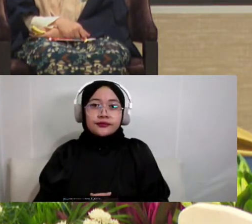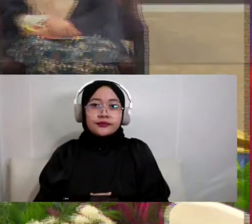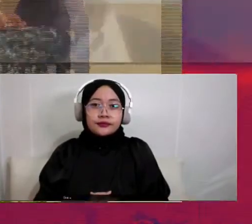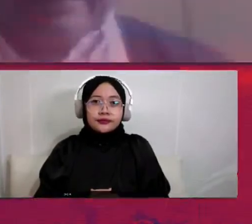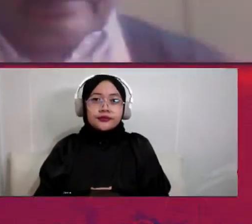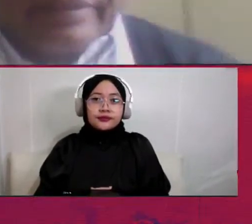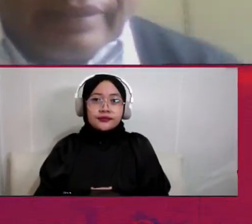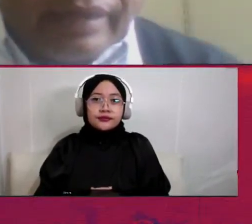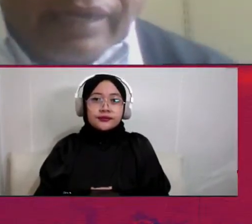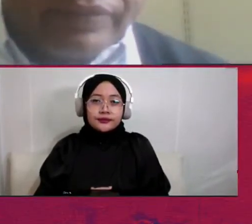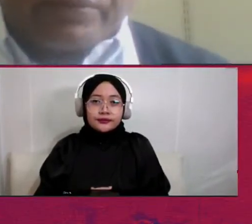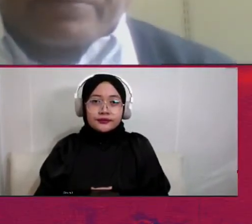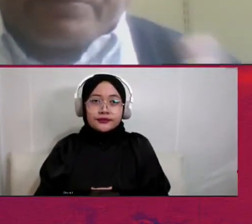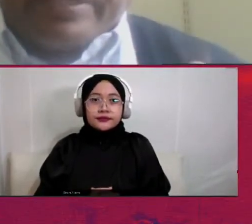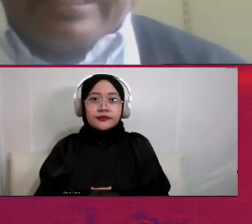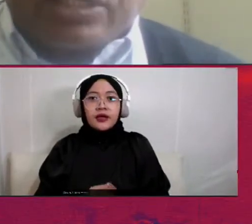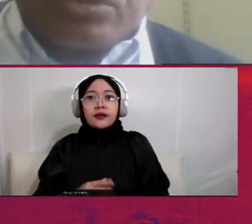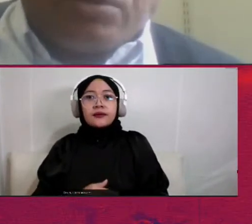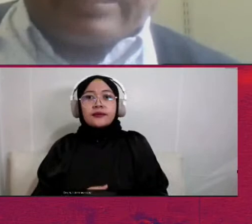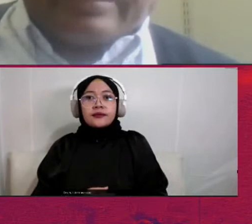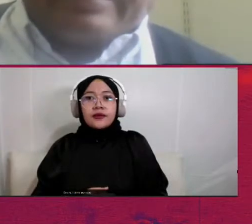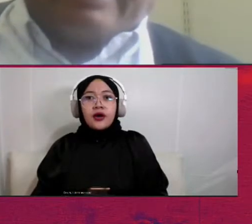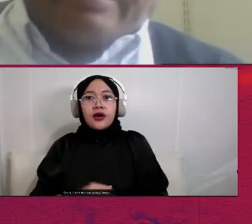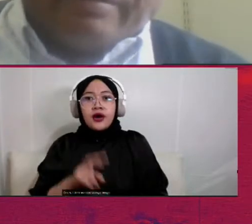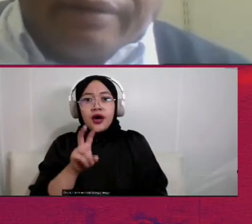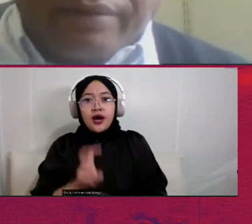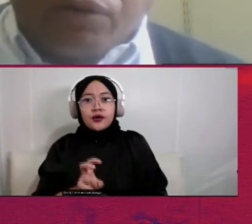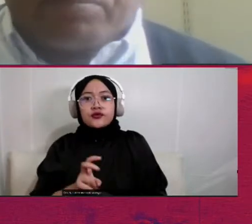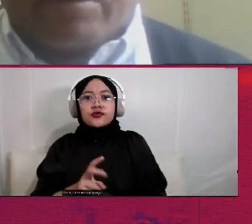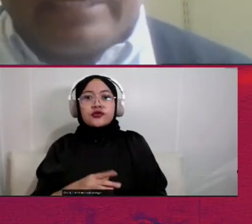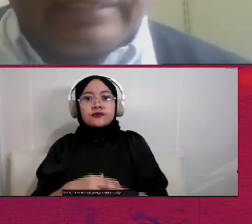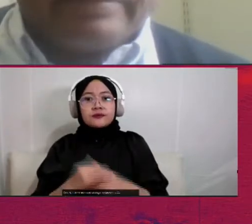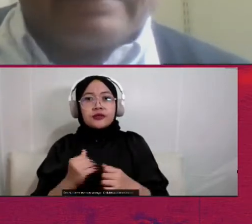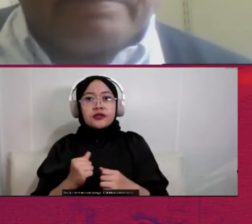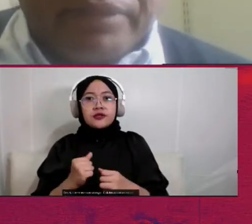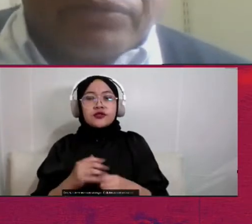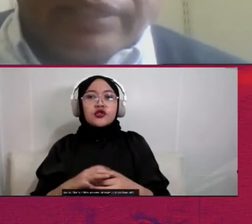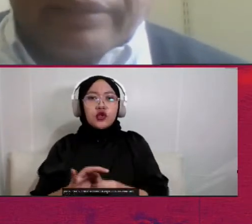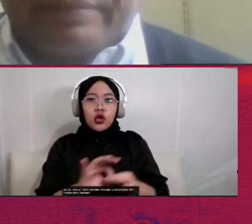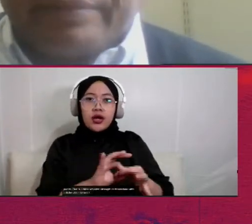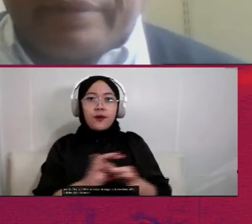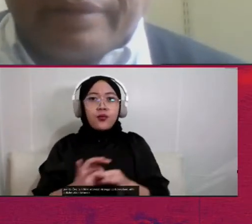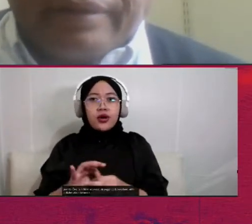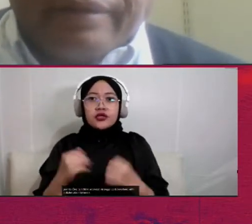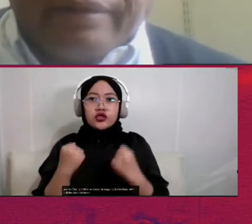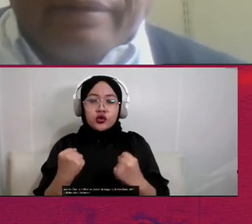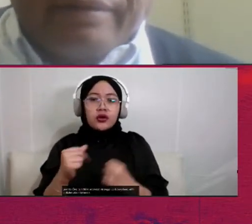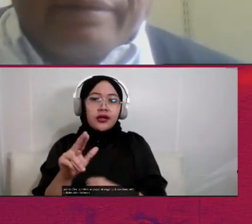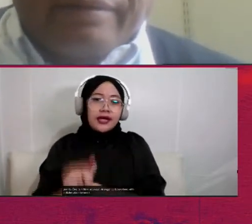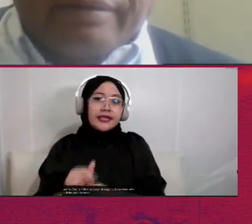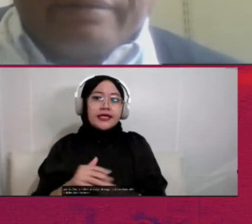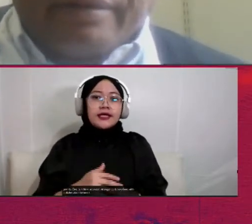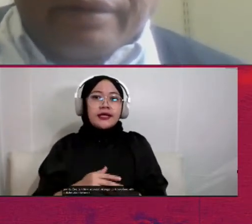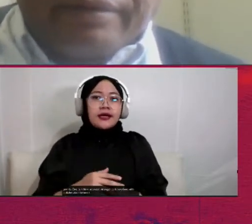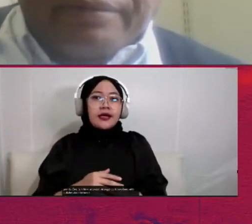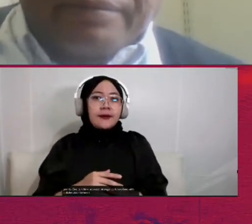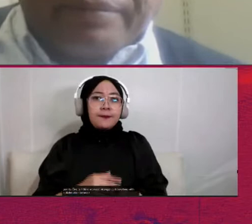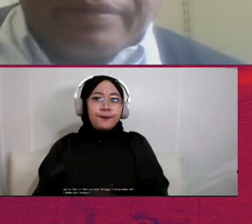One is, I think we need stronger collaboration between